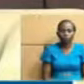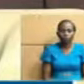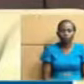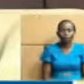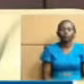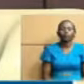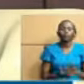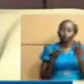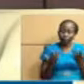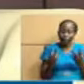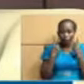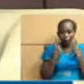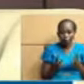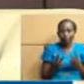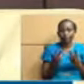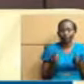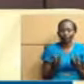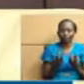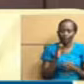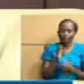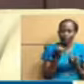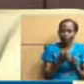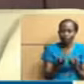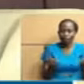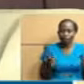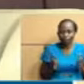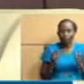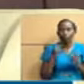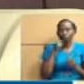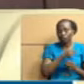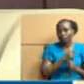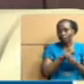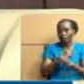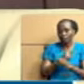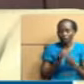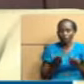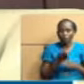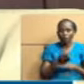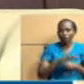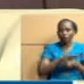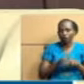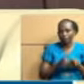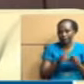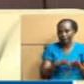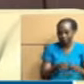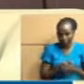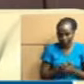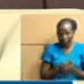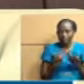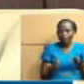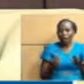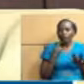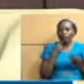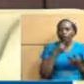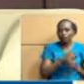You're still watching a eConference on social protection, looking at beyond COVID-19, the social protection situation